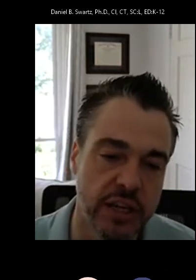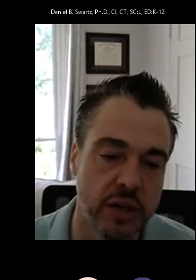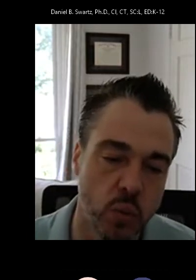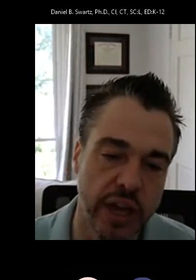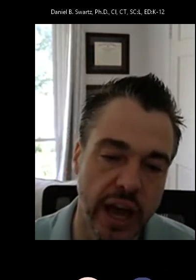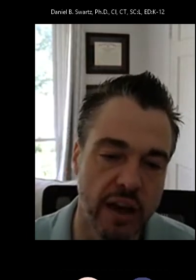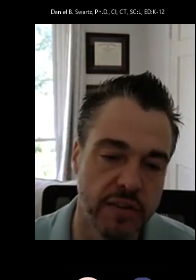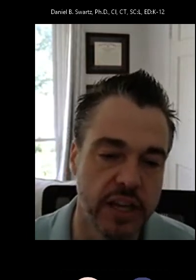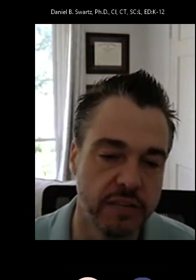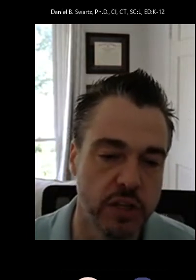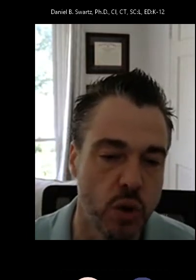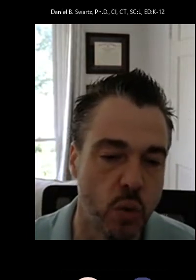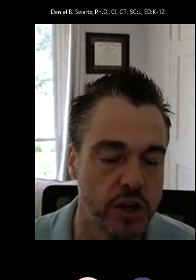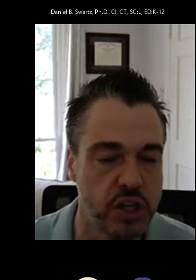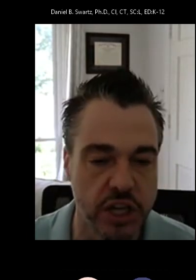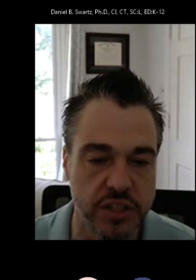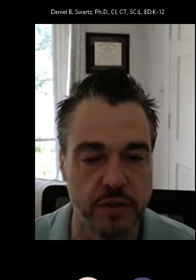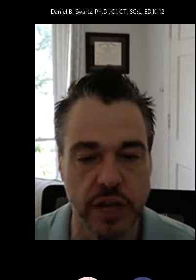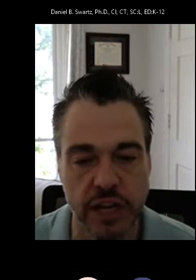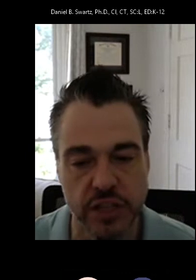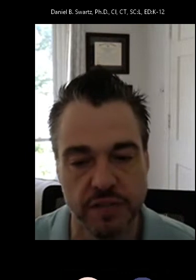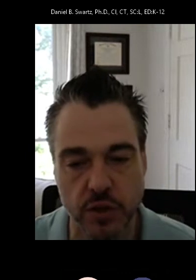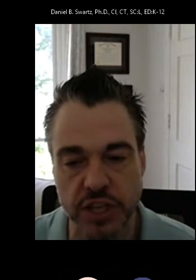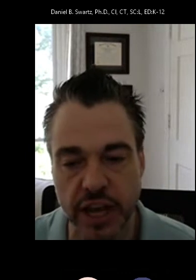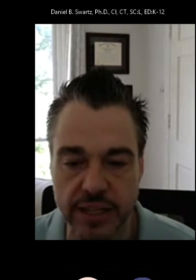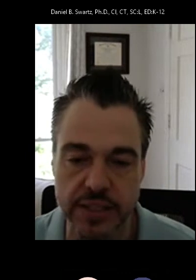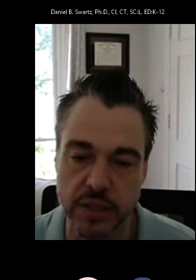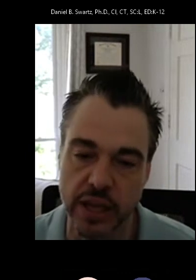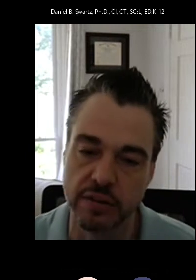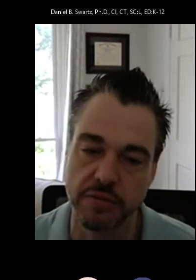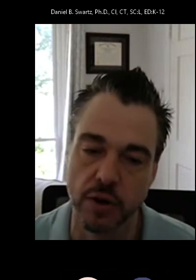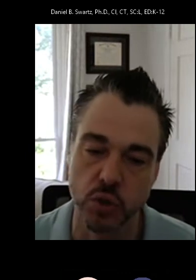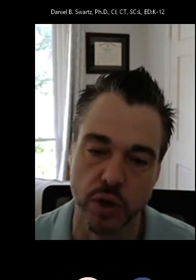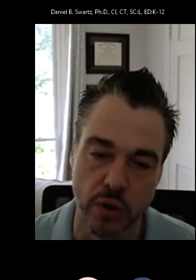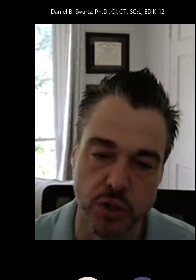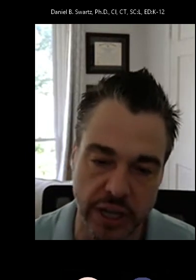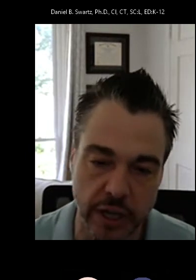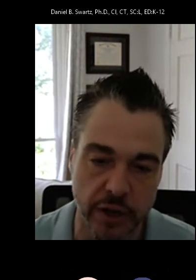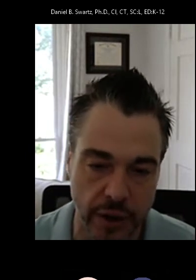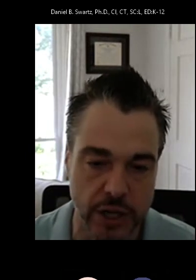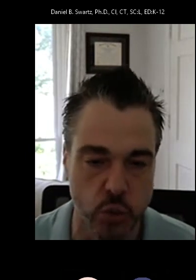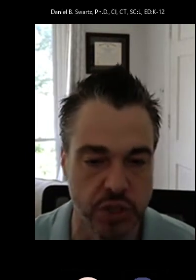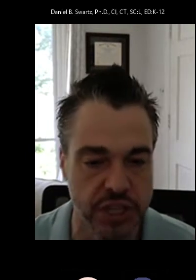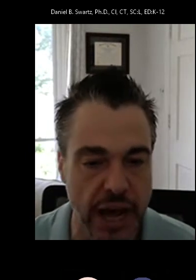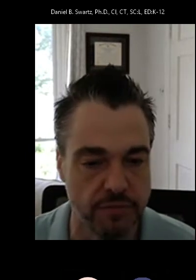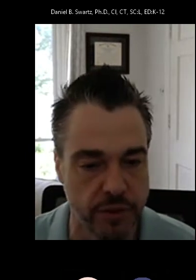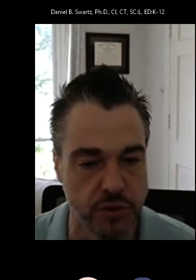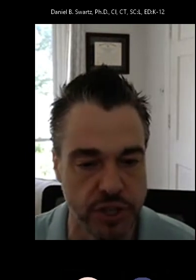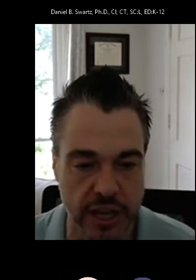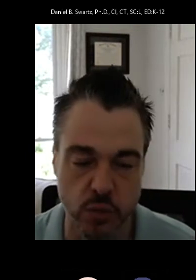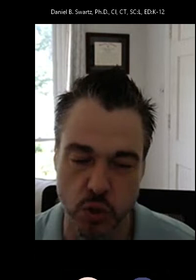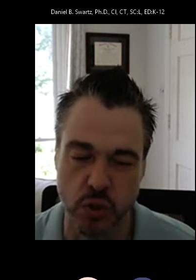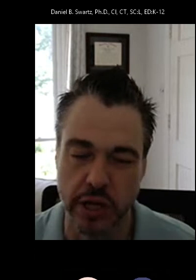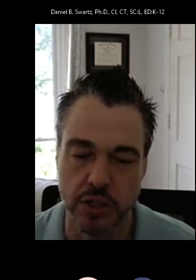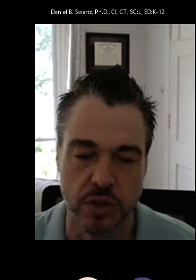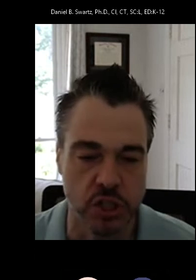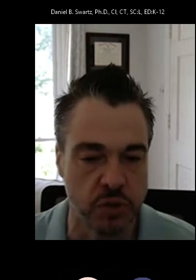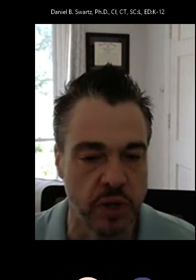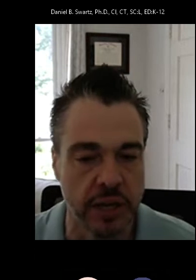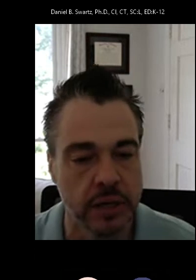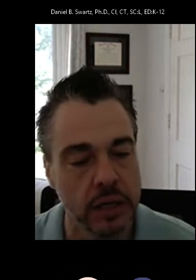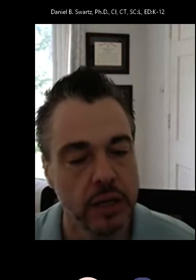page, then we have individual worksheets for each of those dates that folks will go to enter their actual time for those days, which we'll